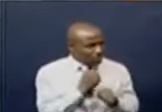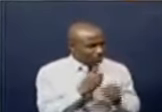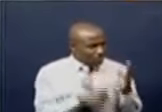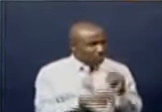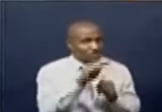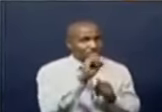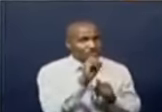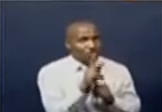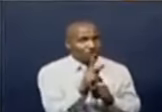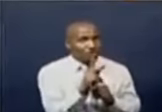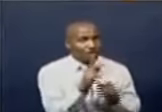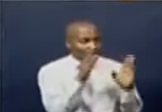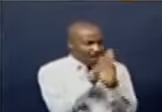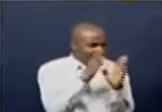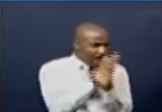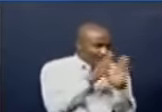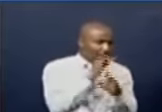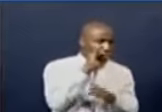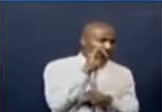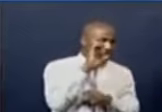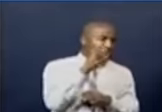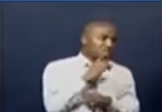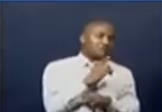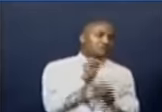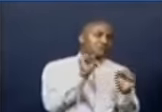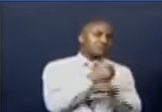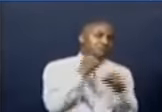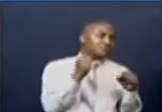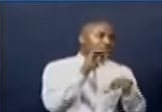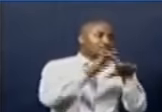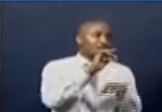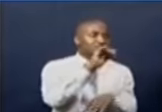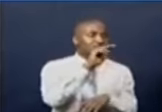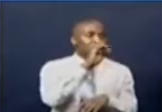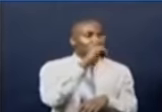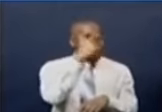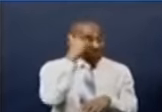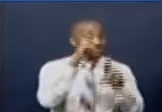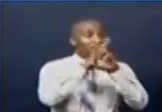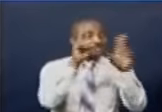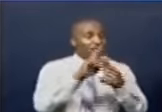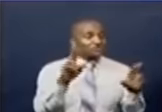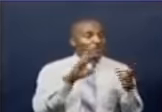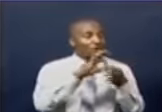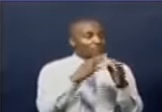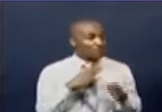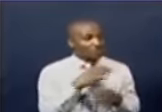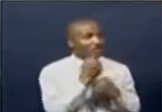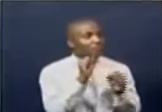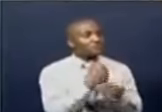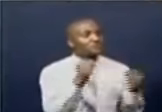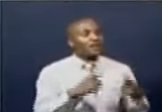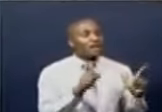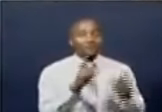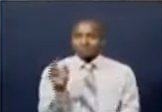keeps hiding under IOC. You can't really touch NOC because the International Olympics Committee will not allow you to. You know, at times you might